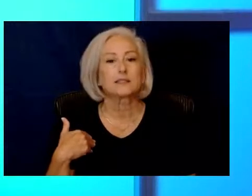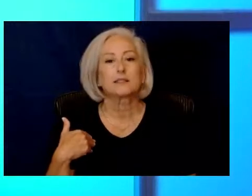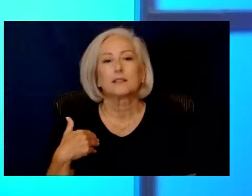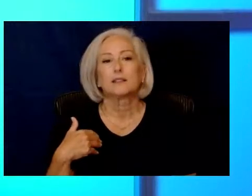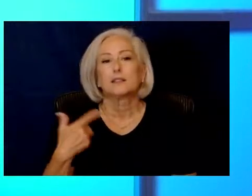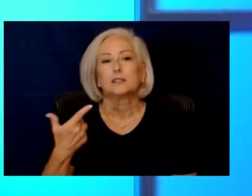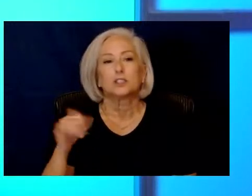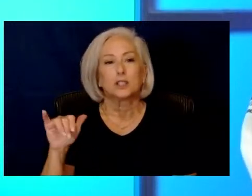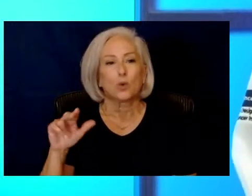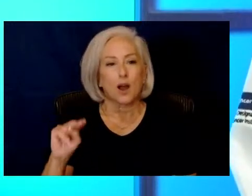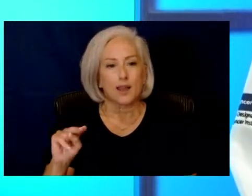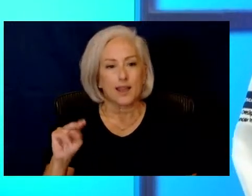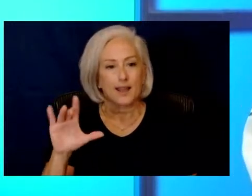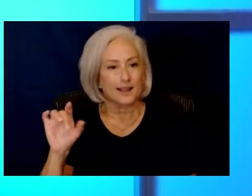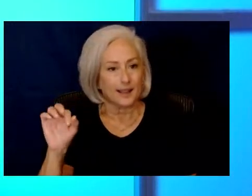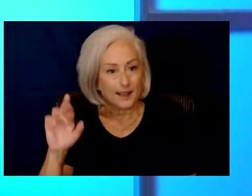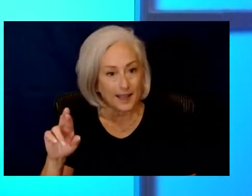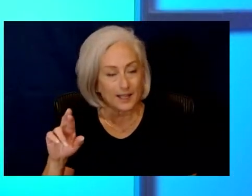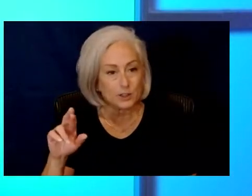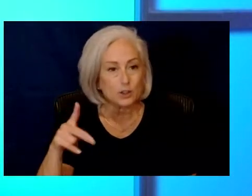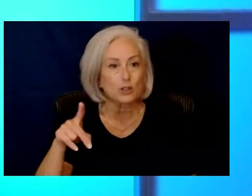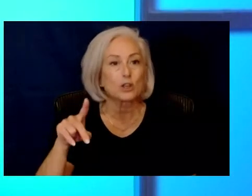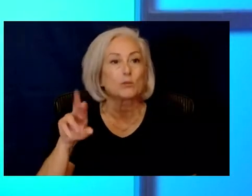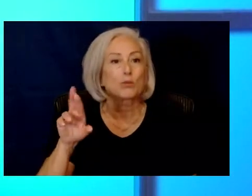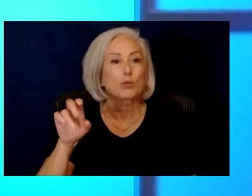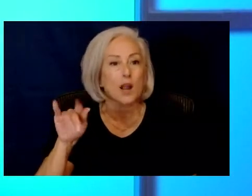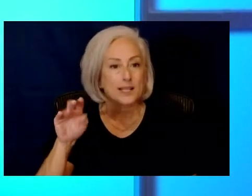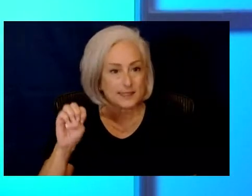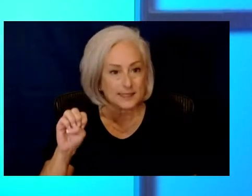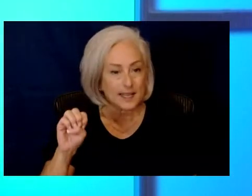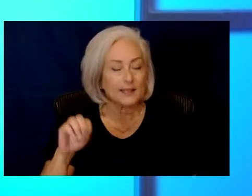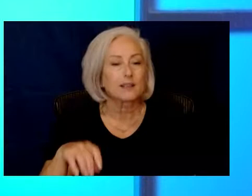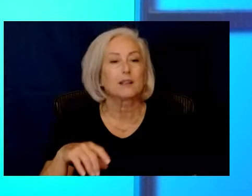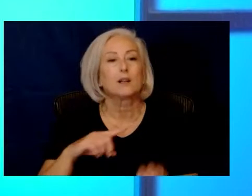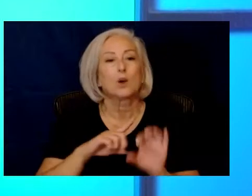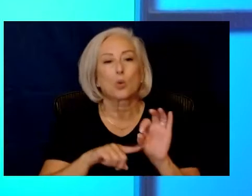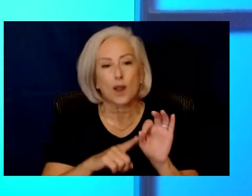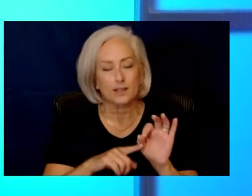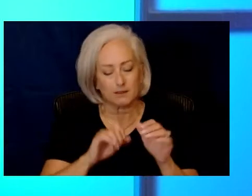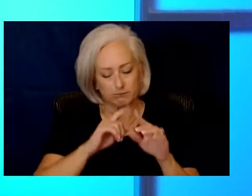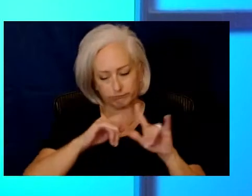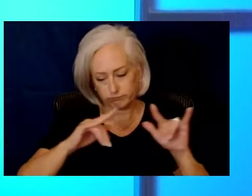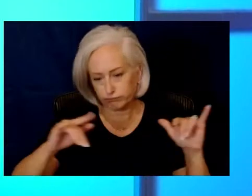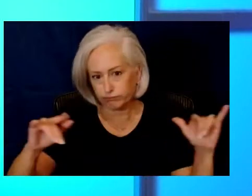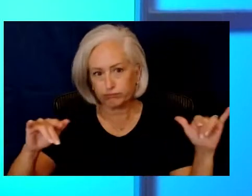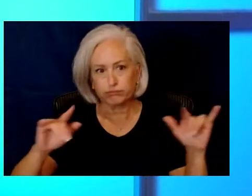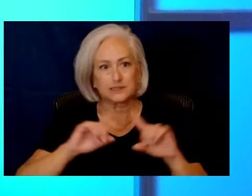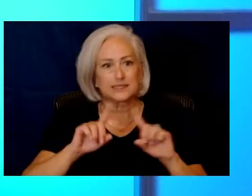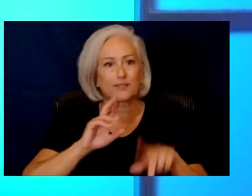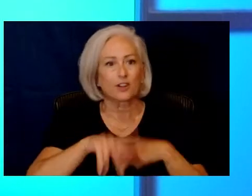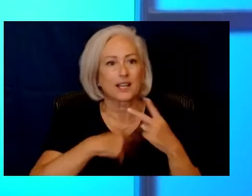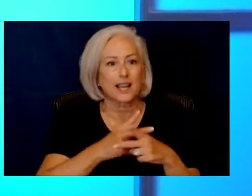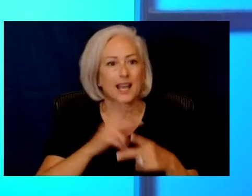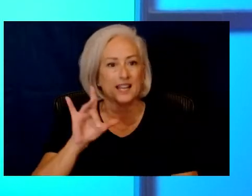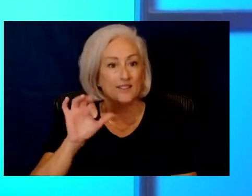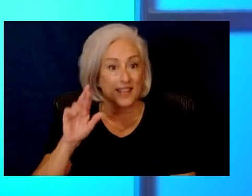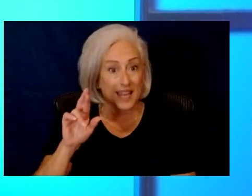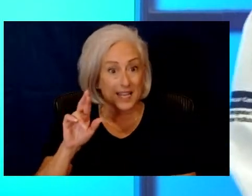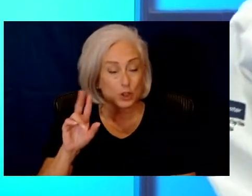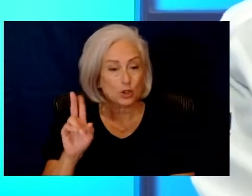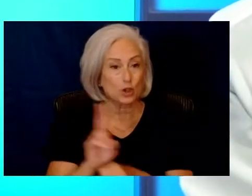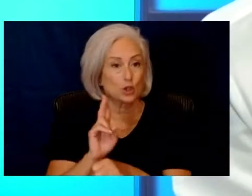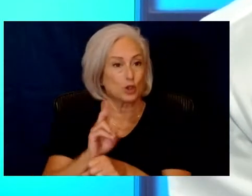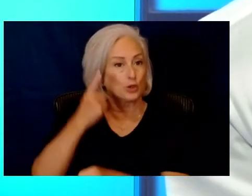cancers, prostate cancer, rectal cancer. That is all the types of cancers that radiation can be used for. And whenever radiation can be